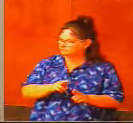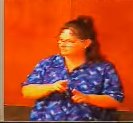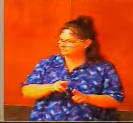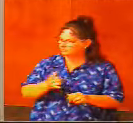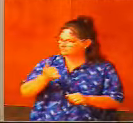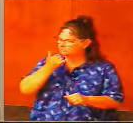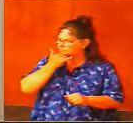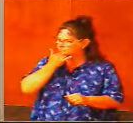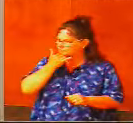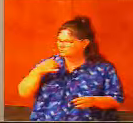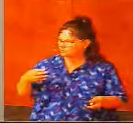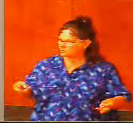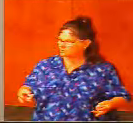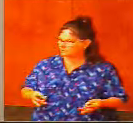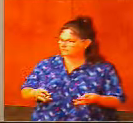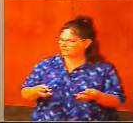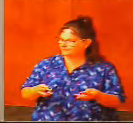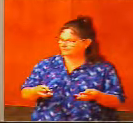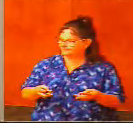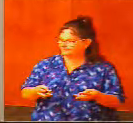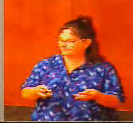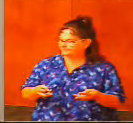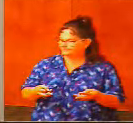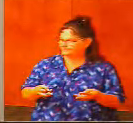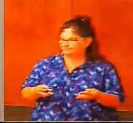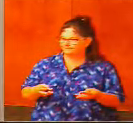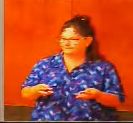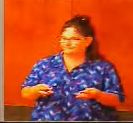the wrong way.